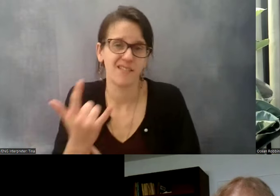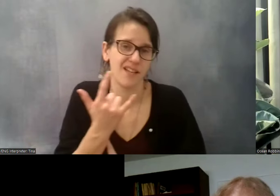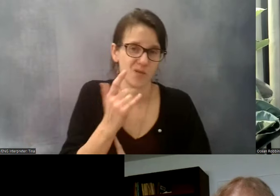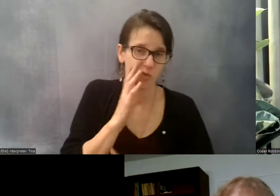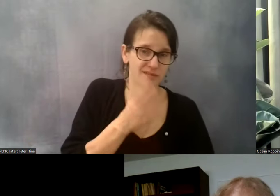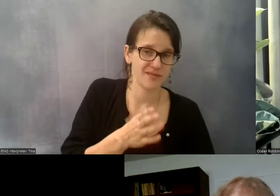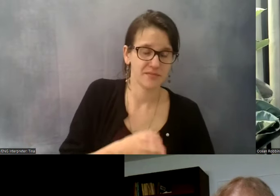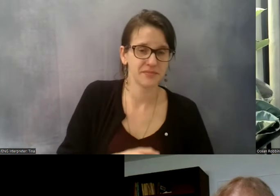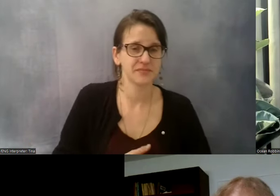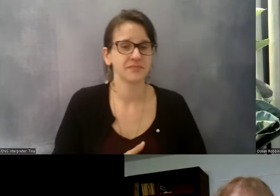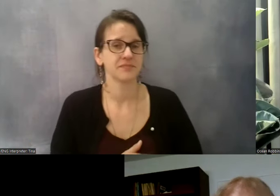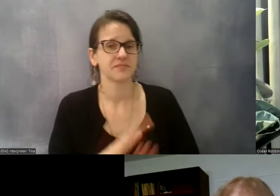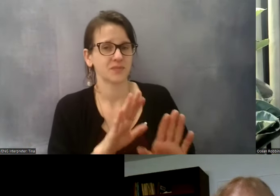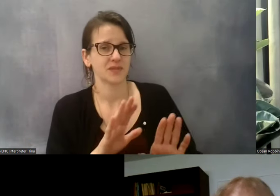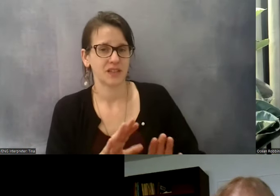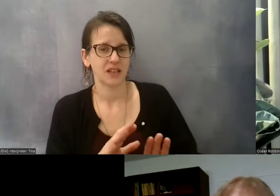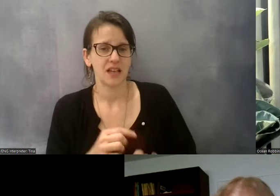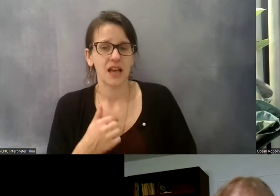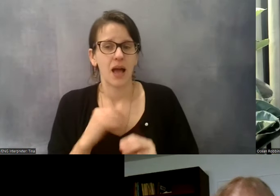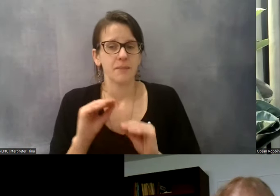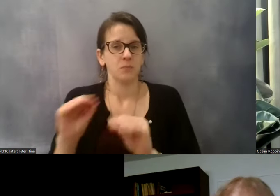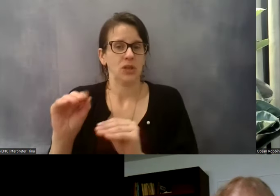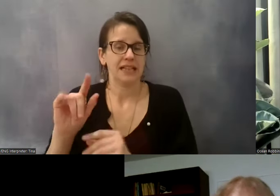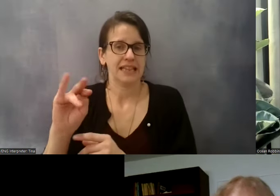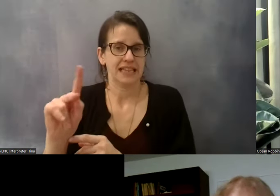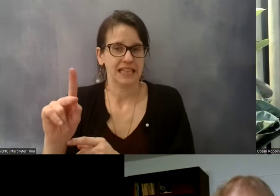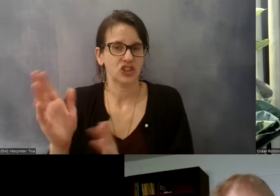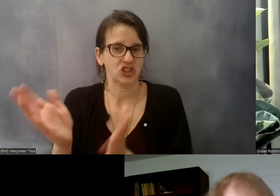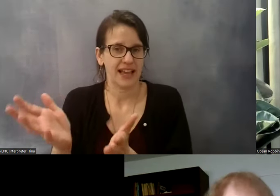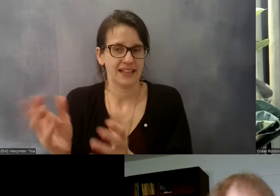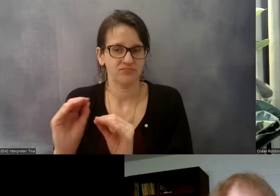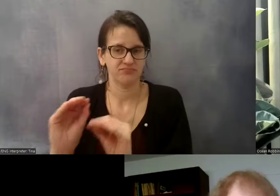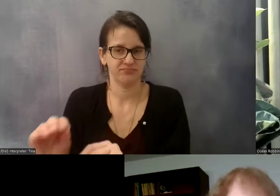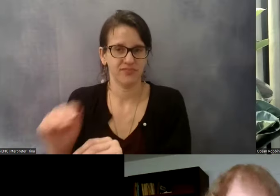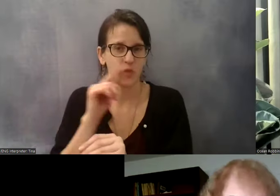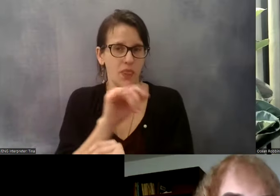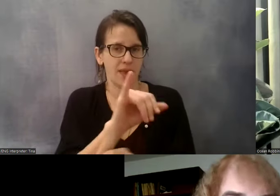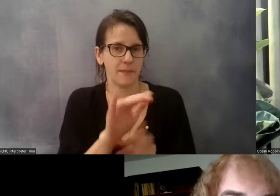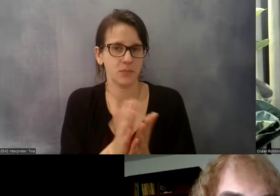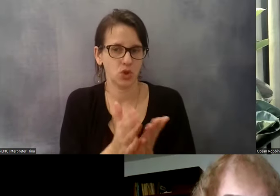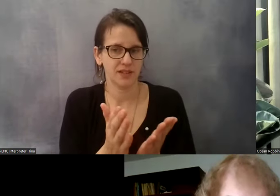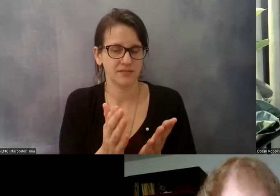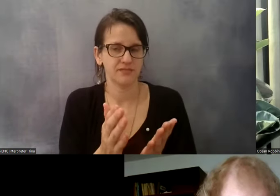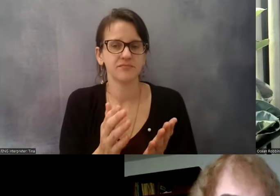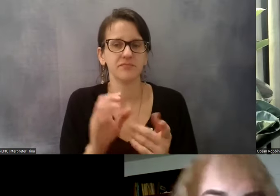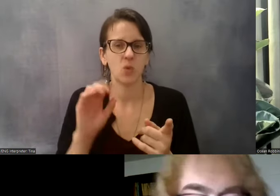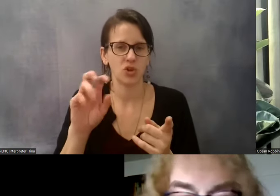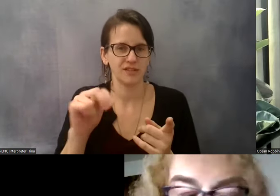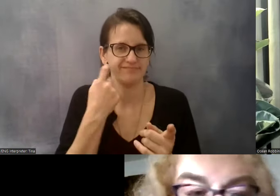That's wonderful. Folks, I'm putting a link in the chat right now for that book that Ocean just